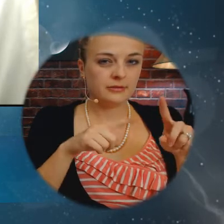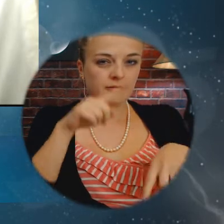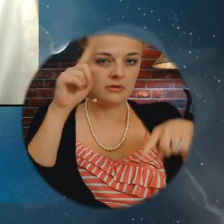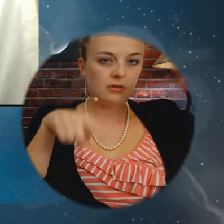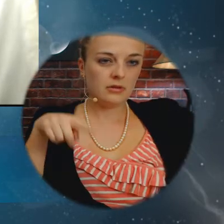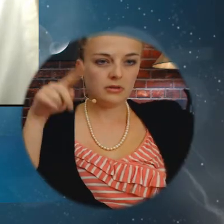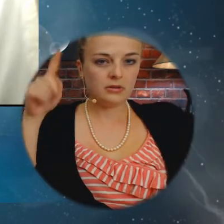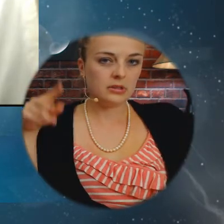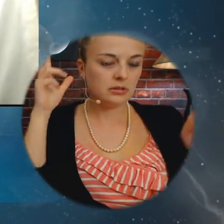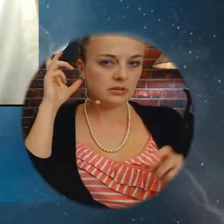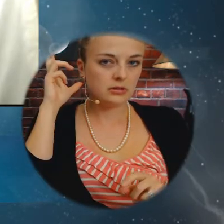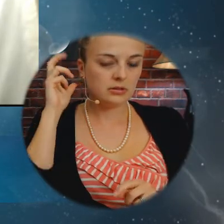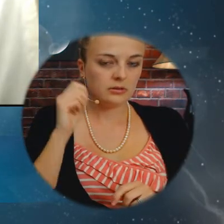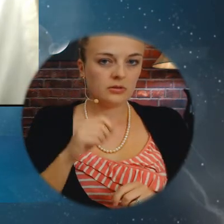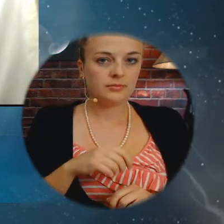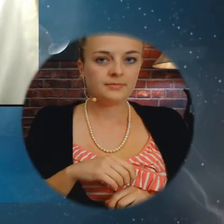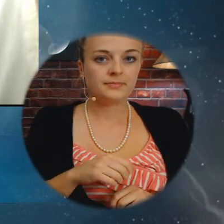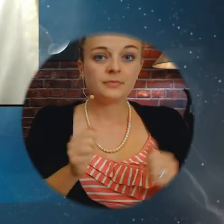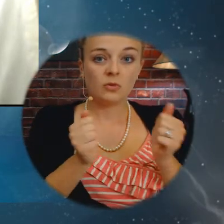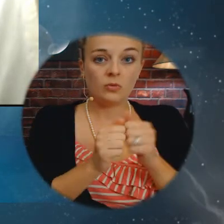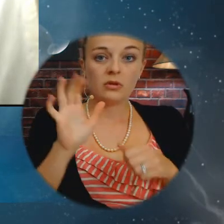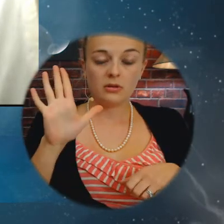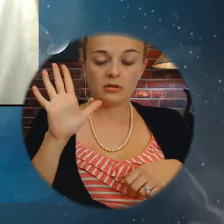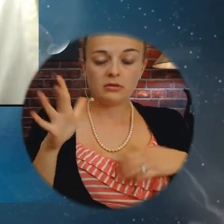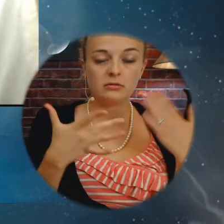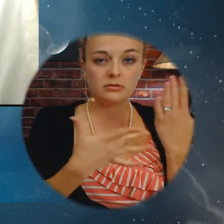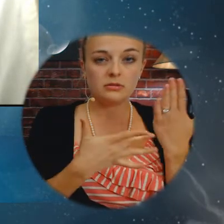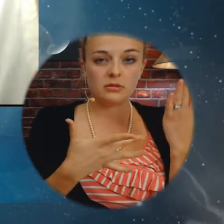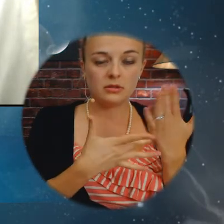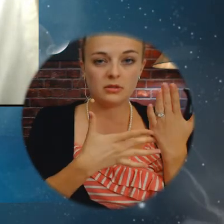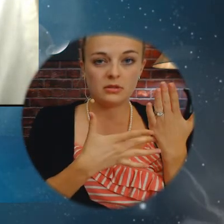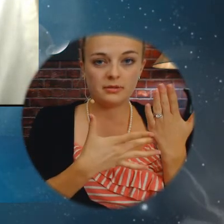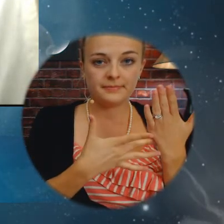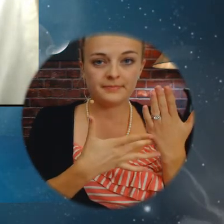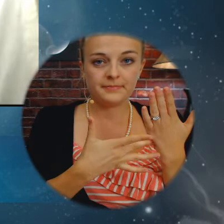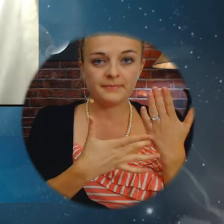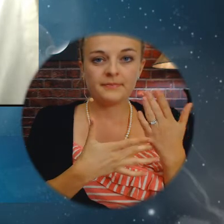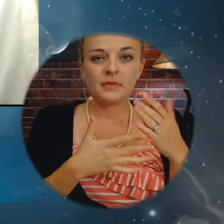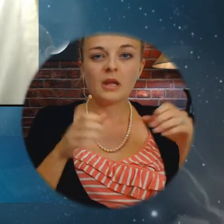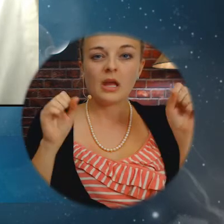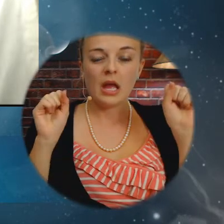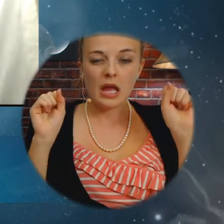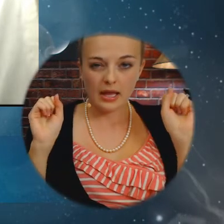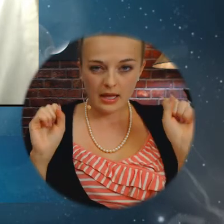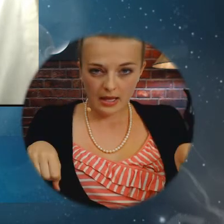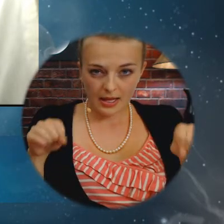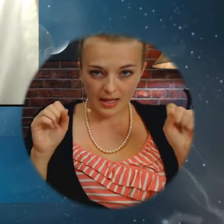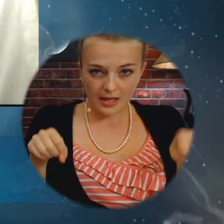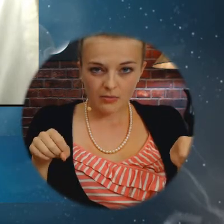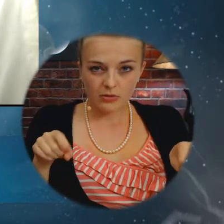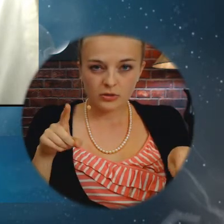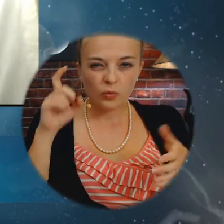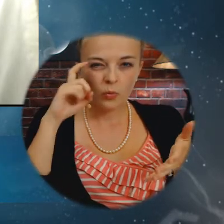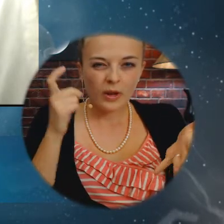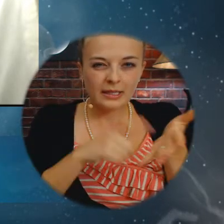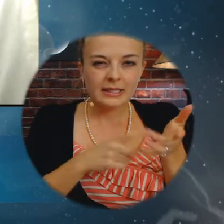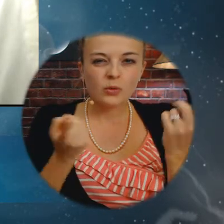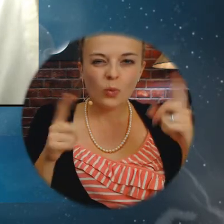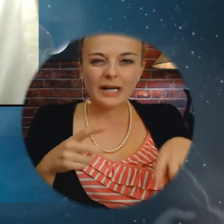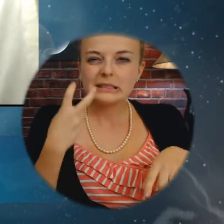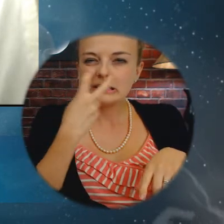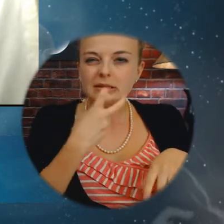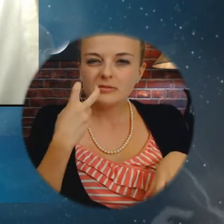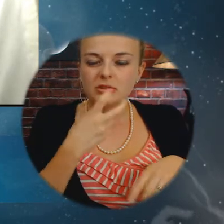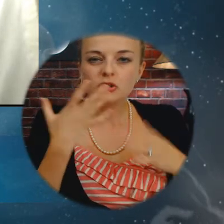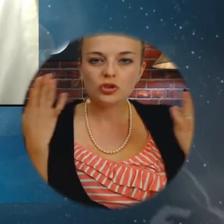So what we're able to do with our instruments is that the hearing aids can actually detect when speech is present, but also be able